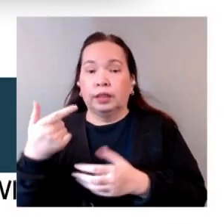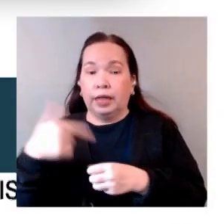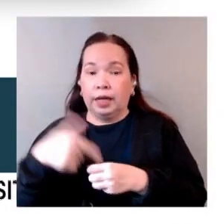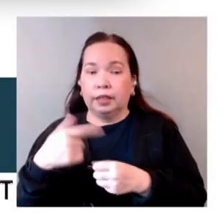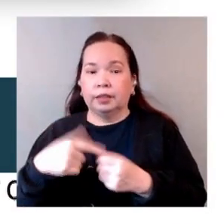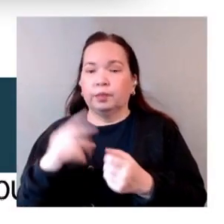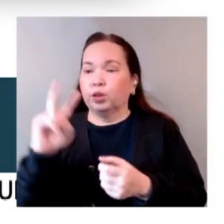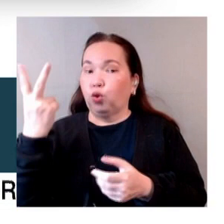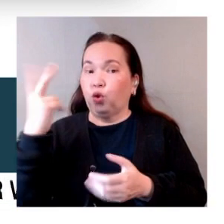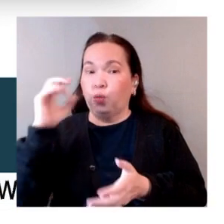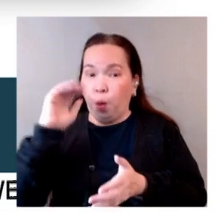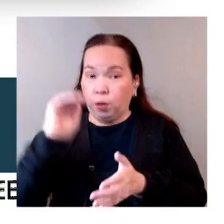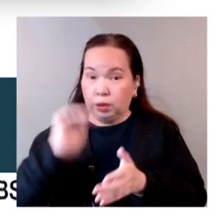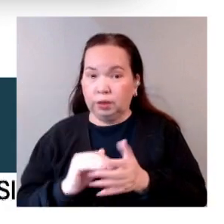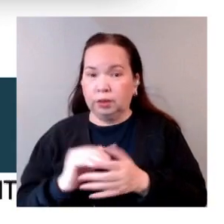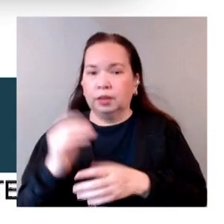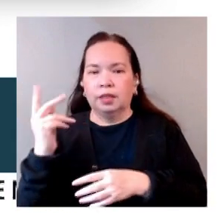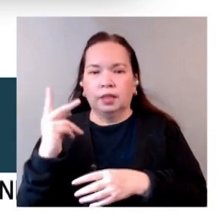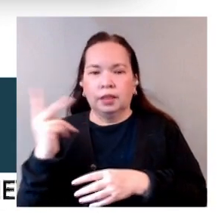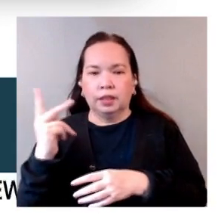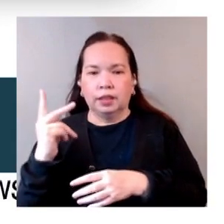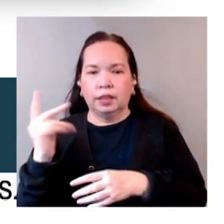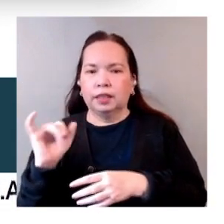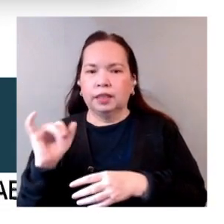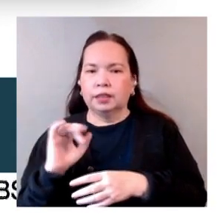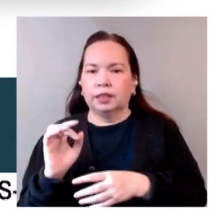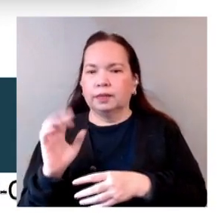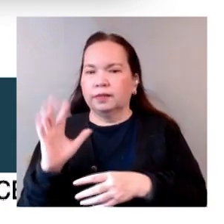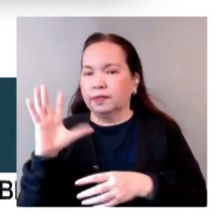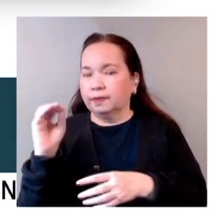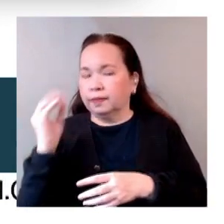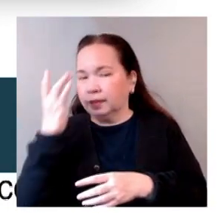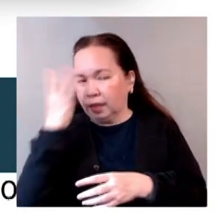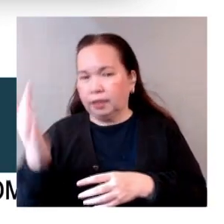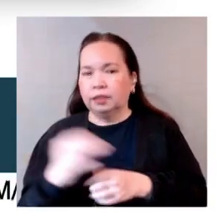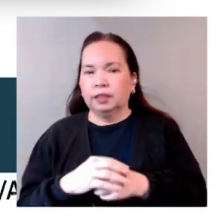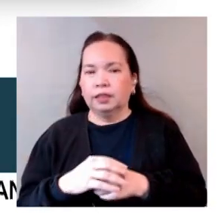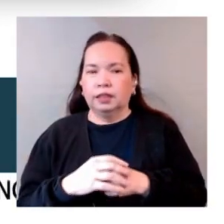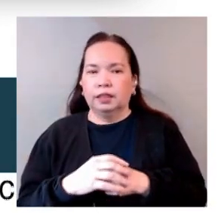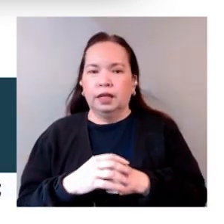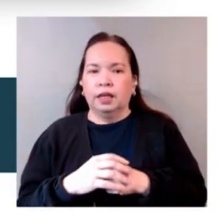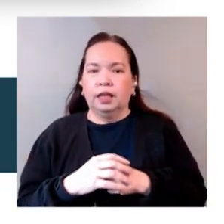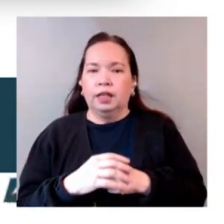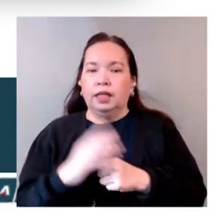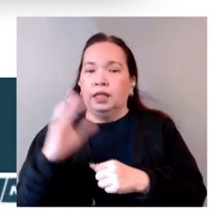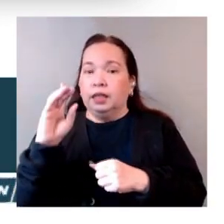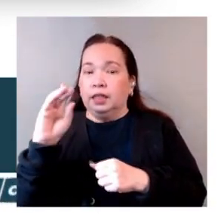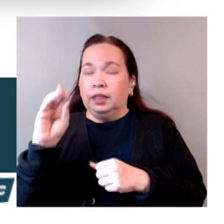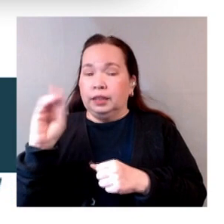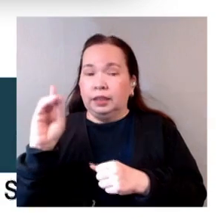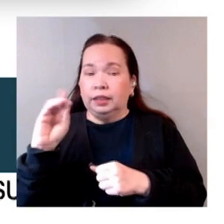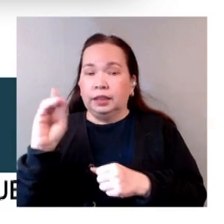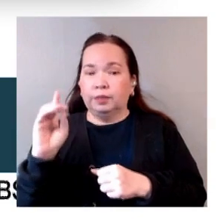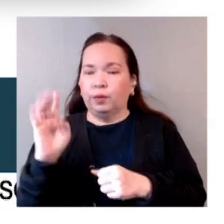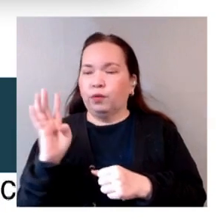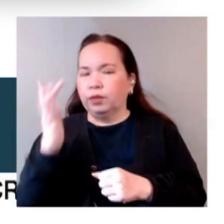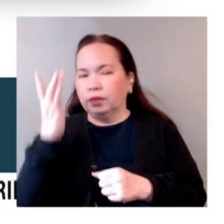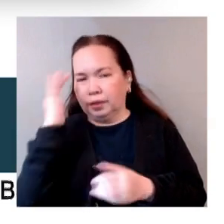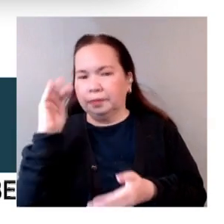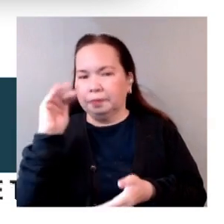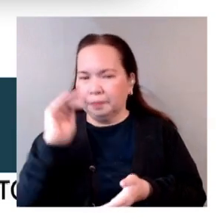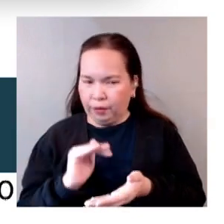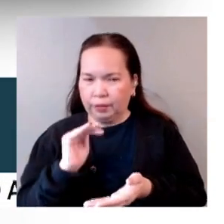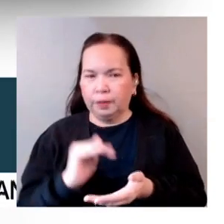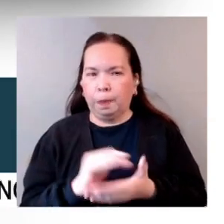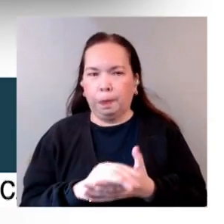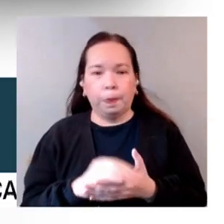liter. Kerosene prices will also go down by 50 centavos, while a liter of diesel will see a 40 centavo markdown. Meanwhile,